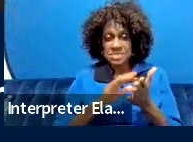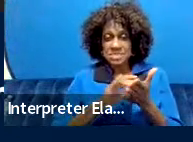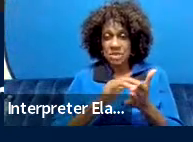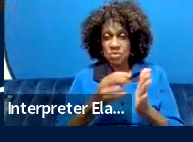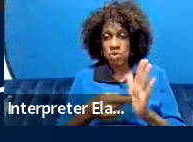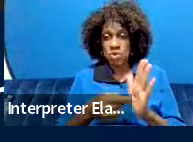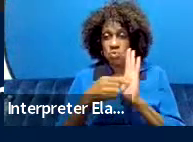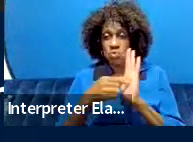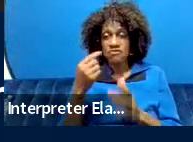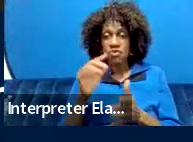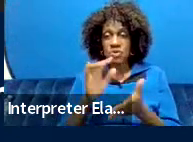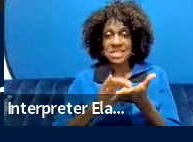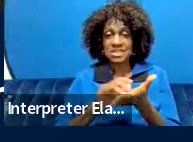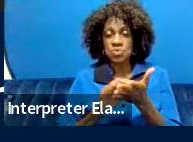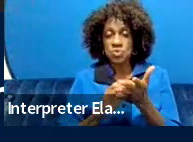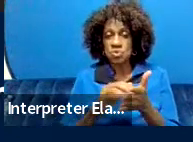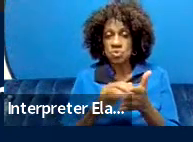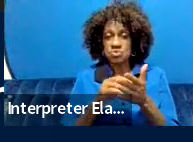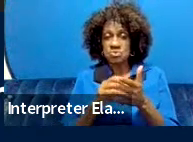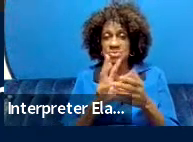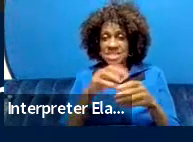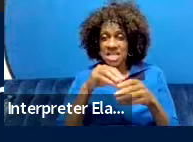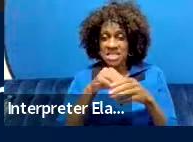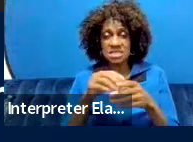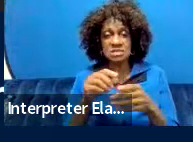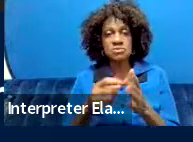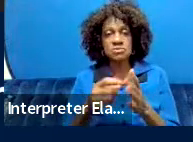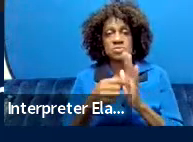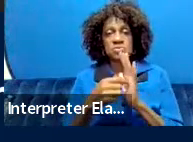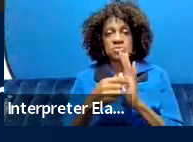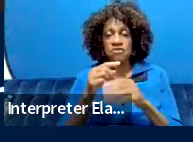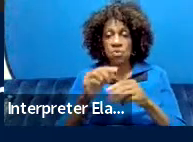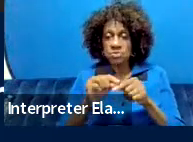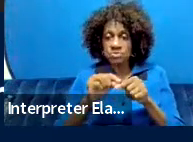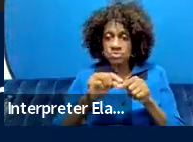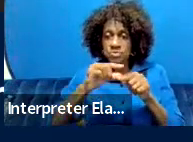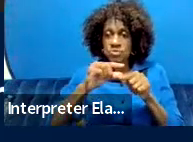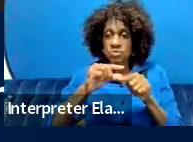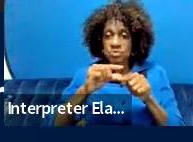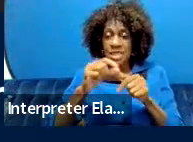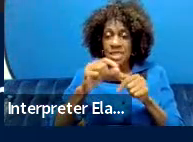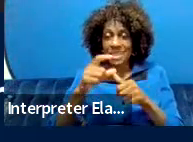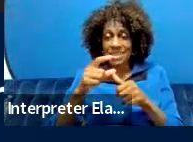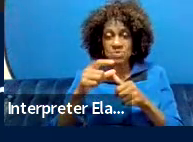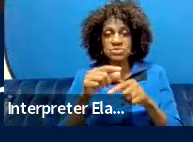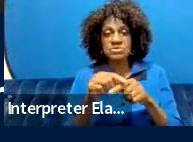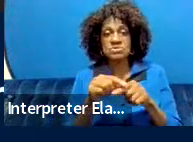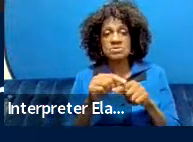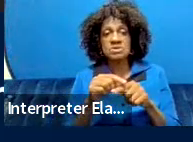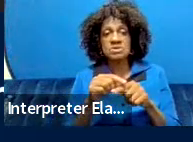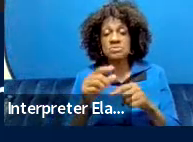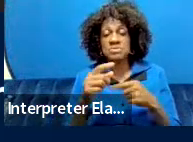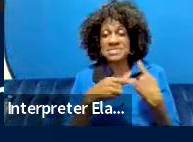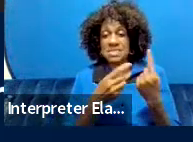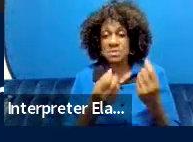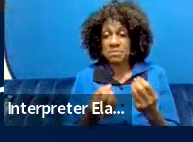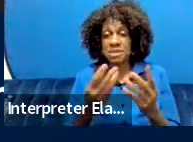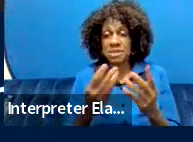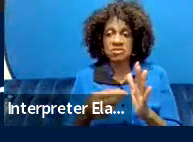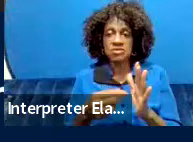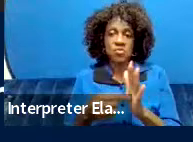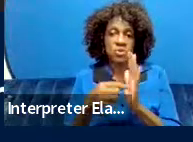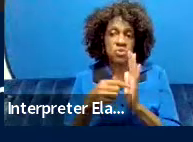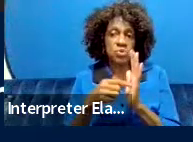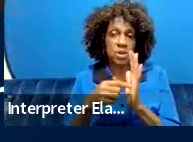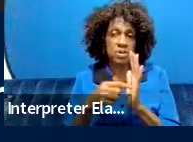for tactile content. So there are requirements for raised characters, but since many of these requirements